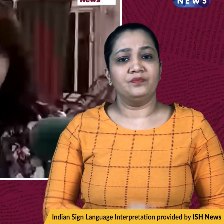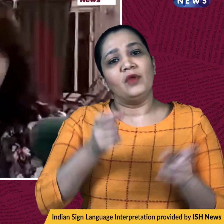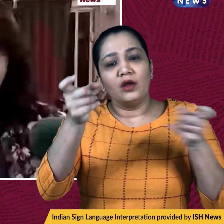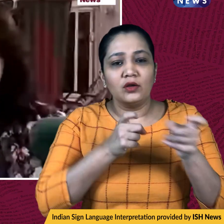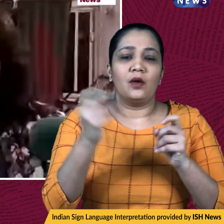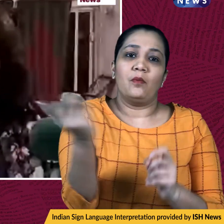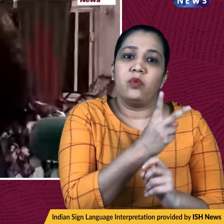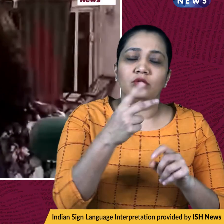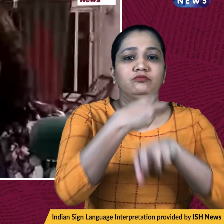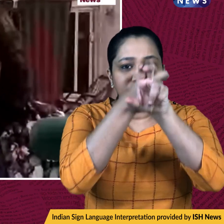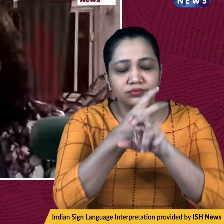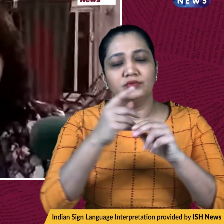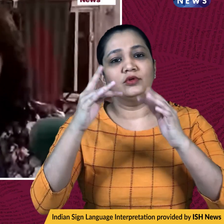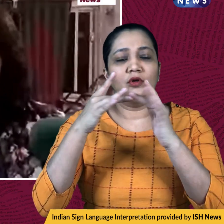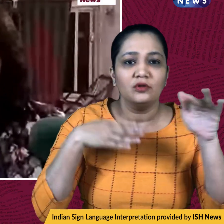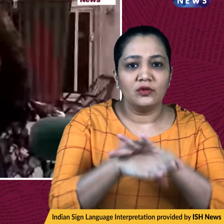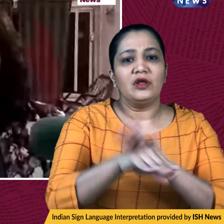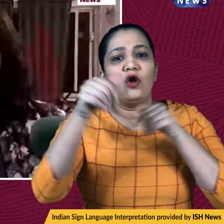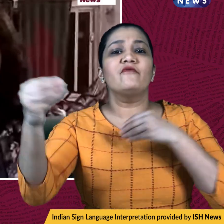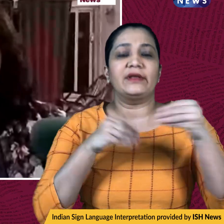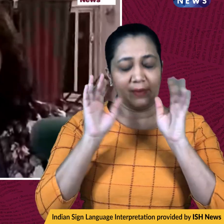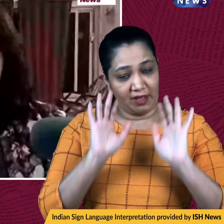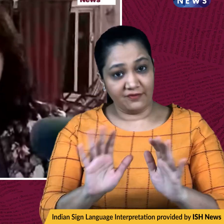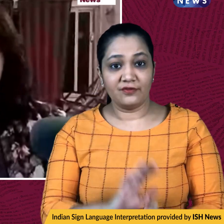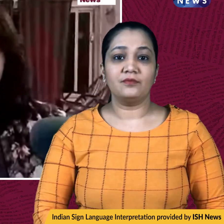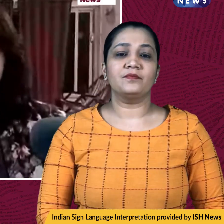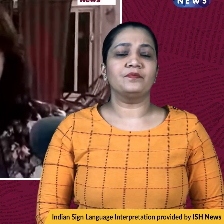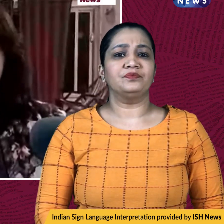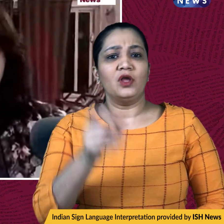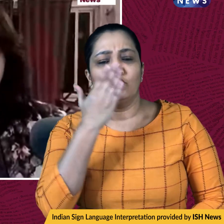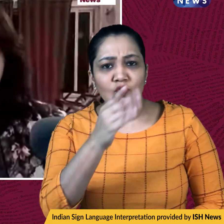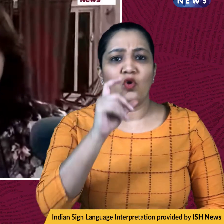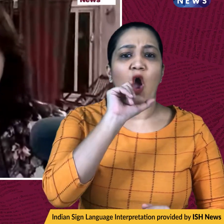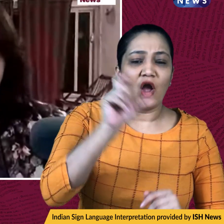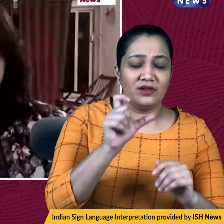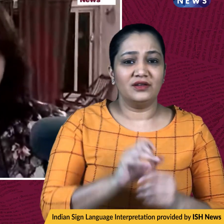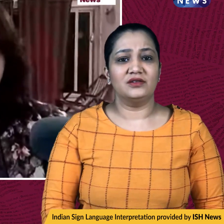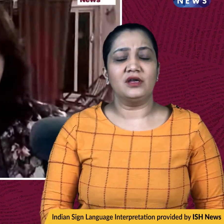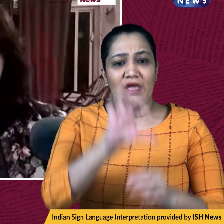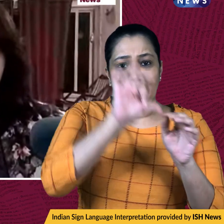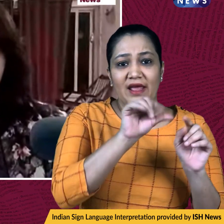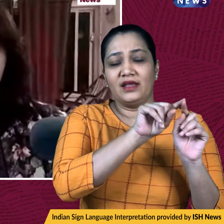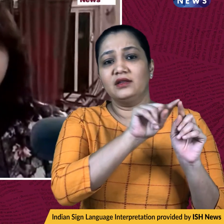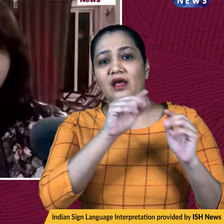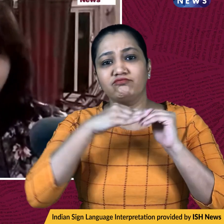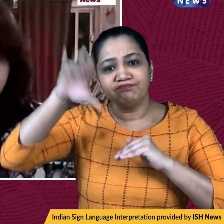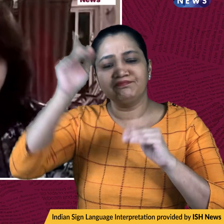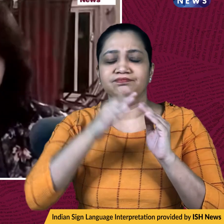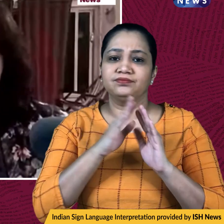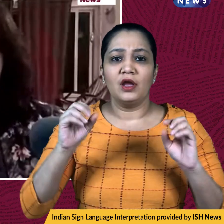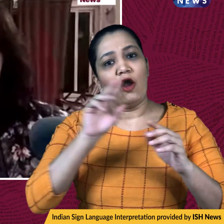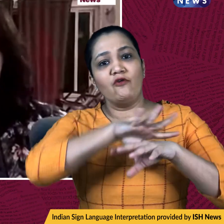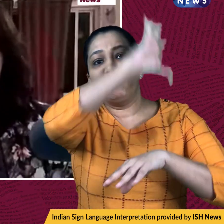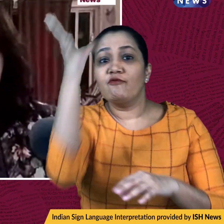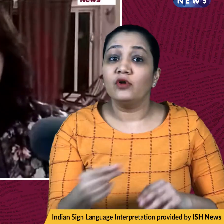reopen schools," end quote. So there is a slight flexibility there. Colleges and schools for classes 9 and up will be full